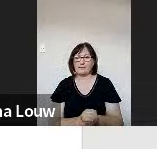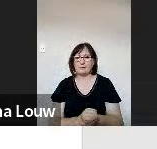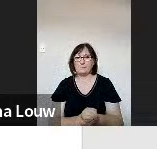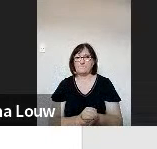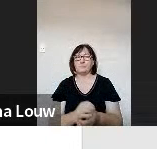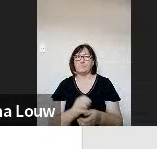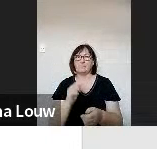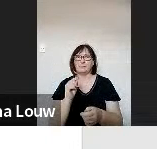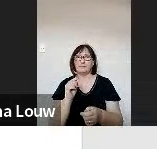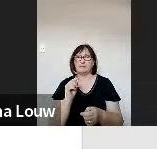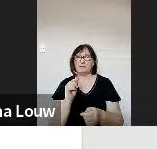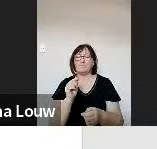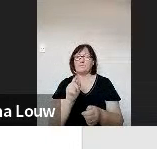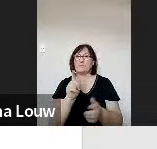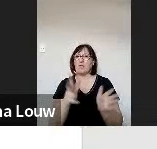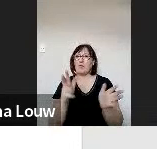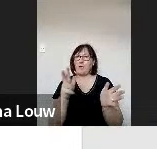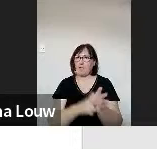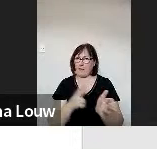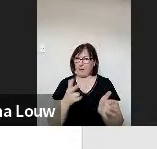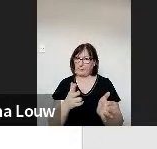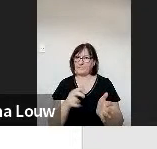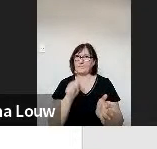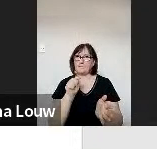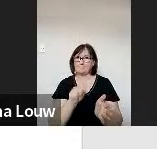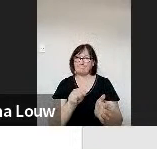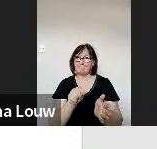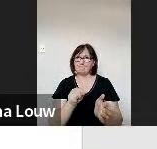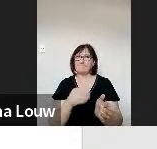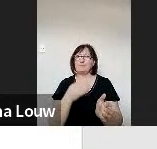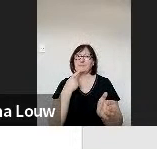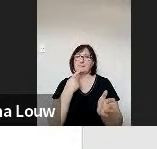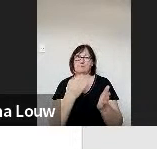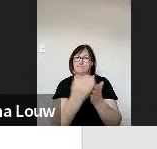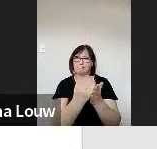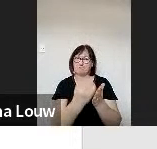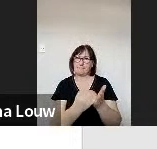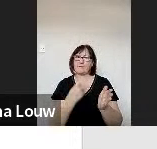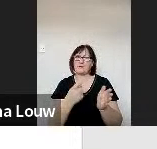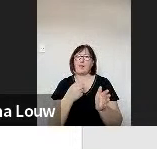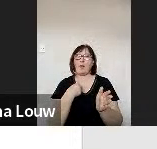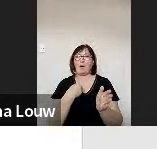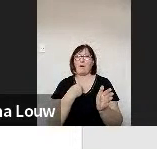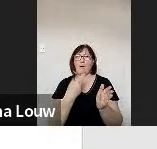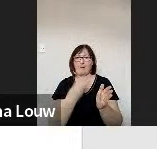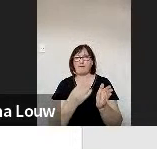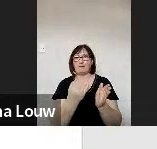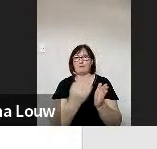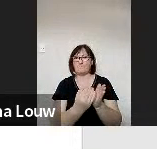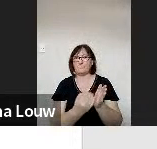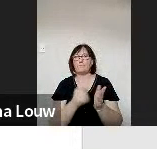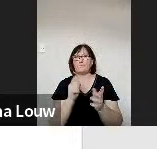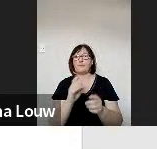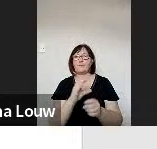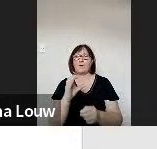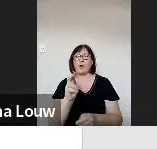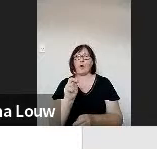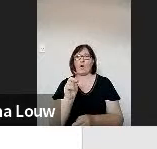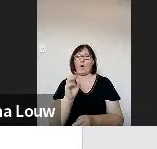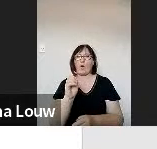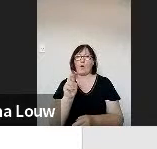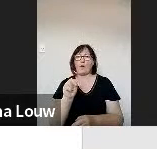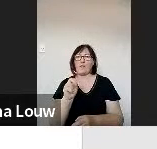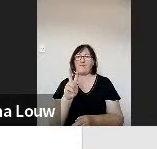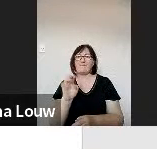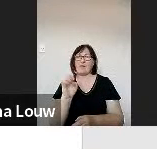Excise Act, it is reflective of the principles of the revised Kyoto Convention. If one